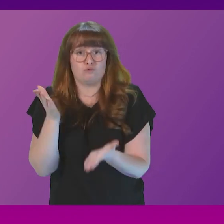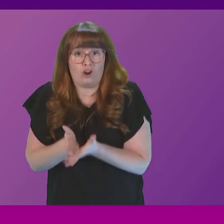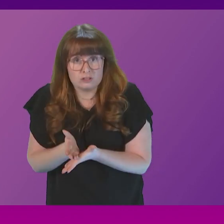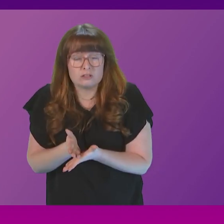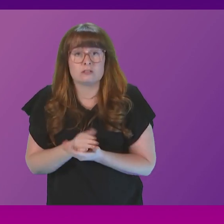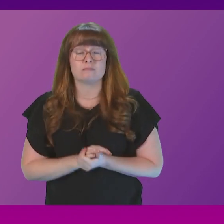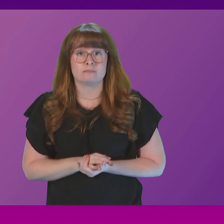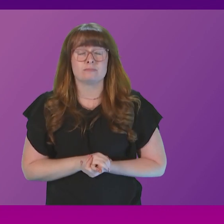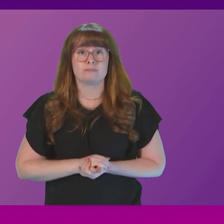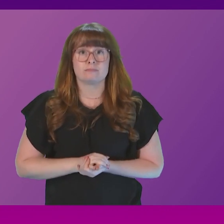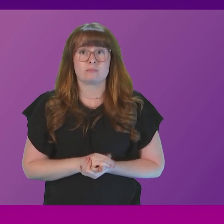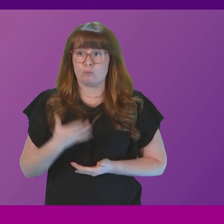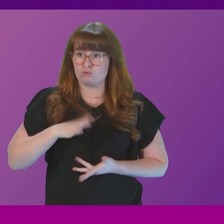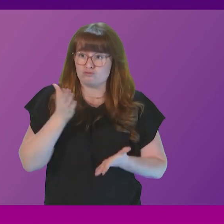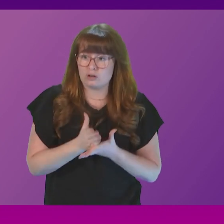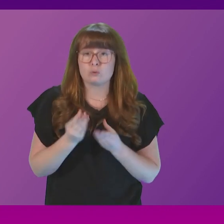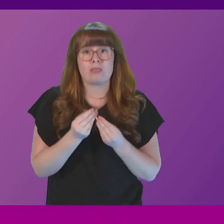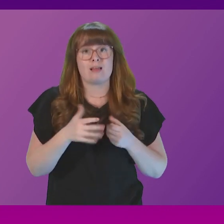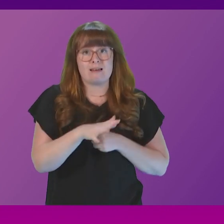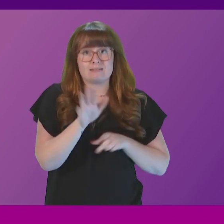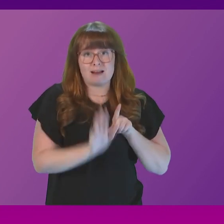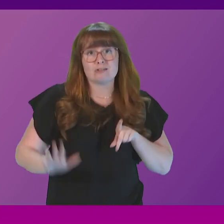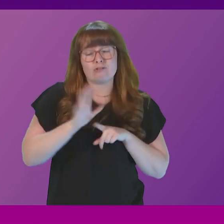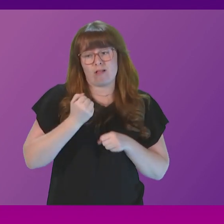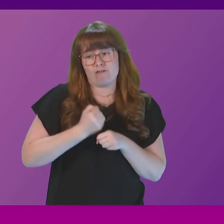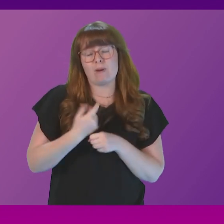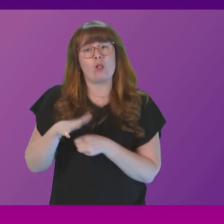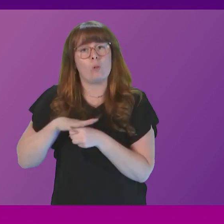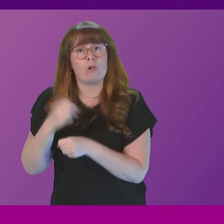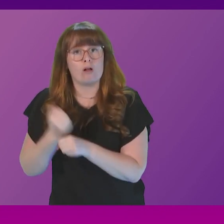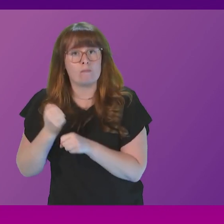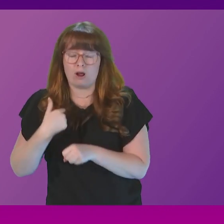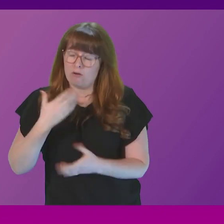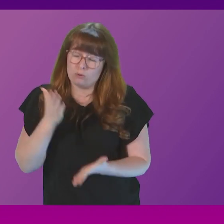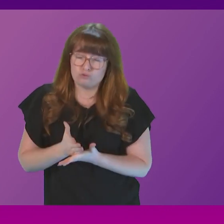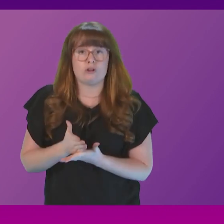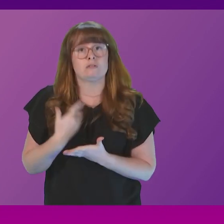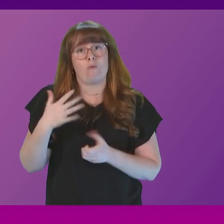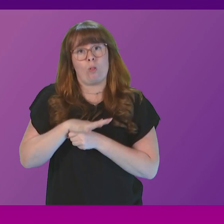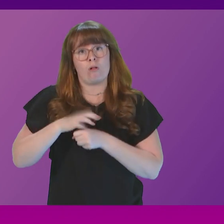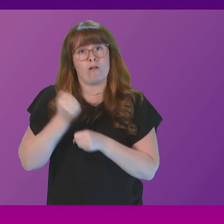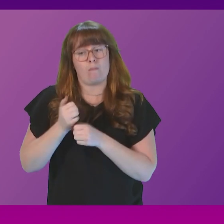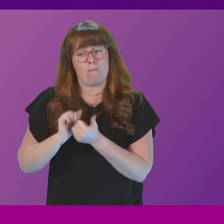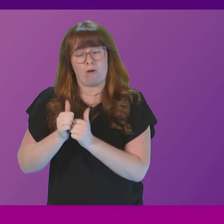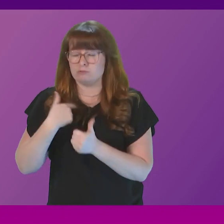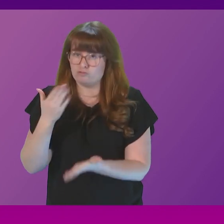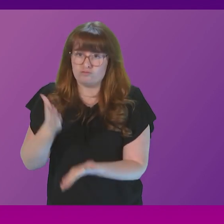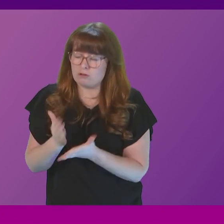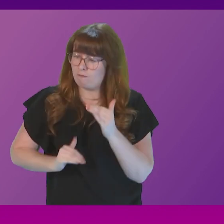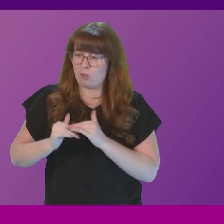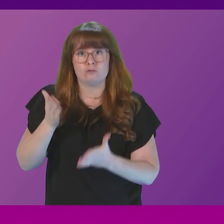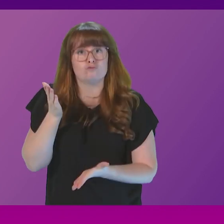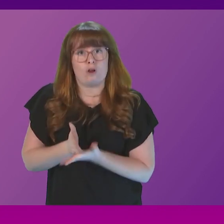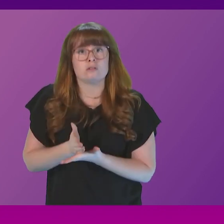issue of trust between national government and local government. And I absolutely trust our local government partners to deliver on